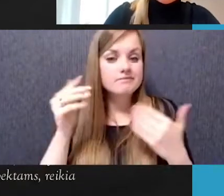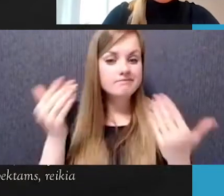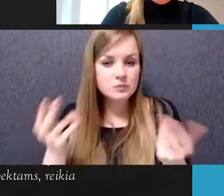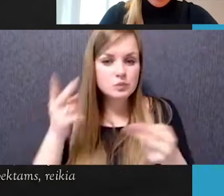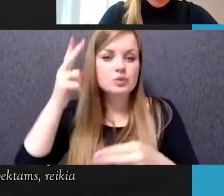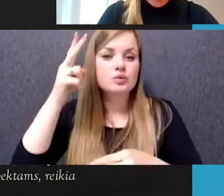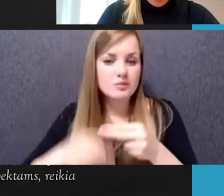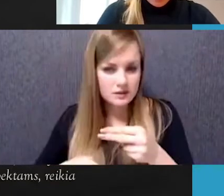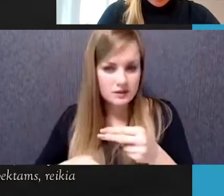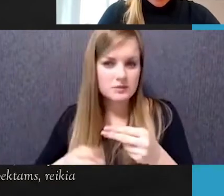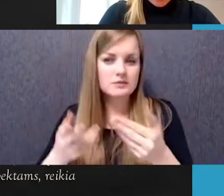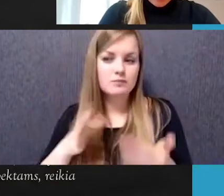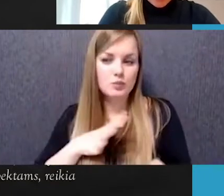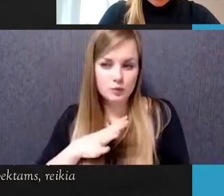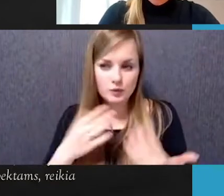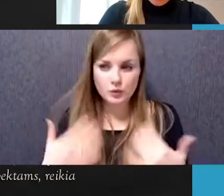happened